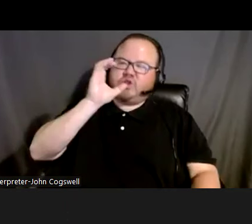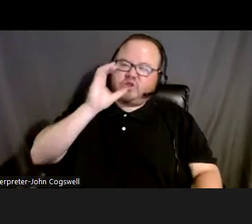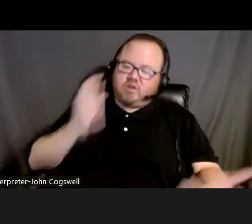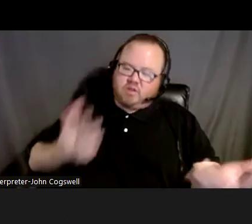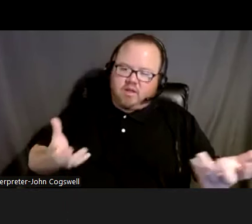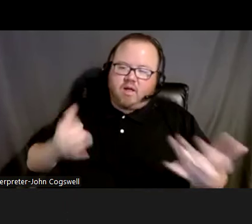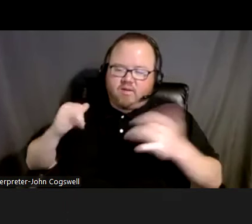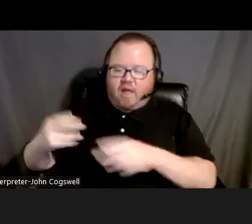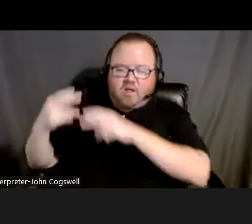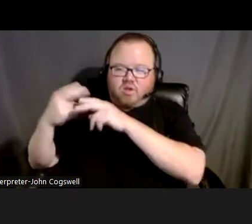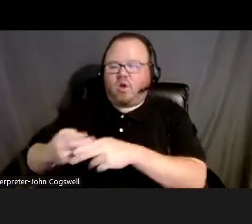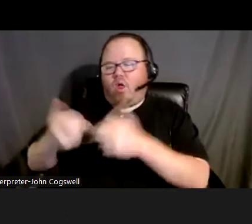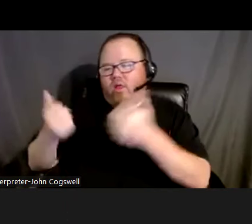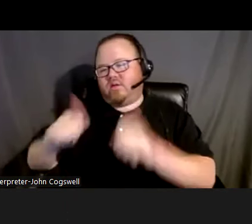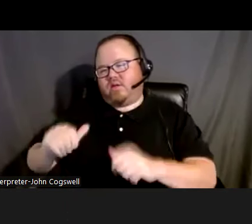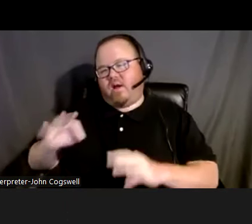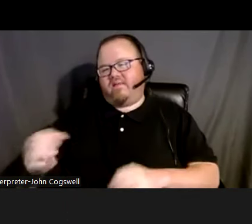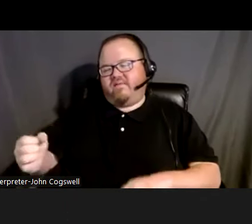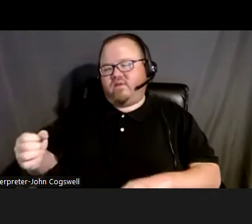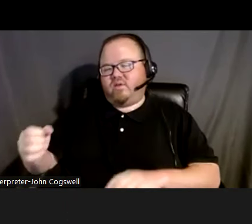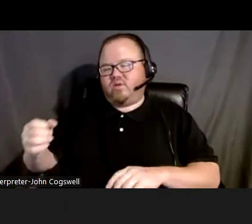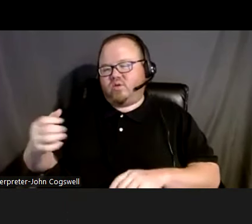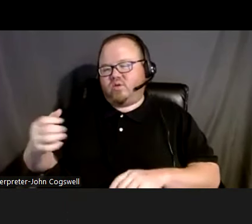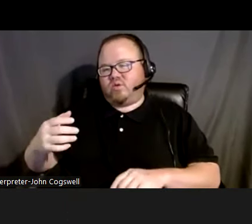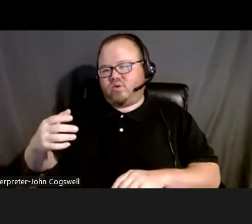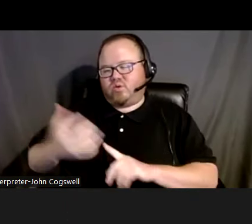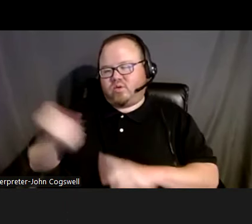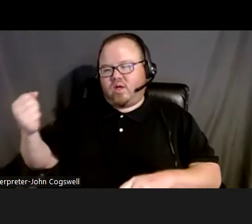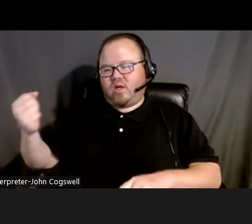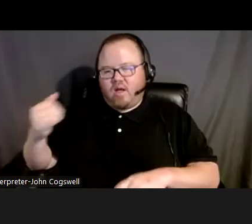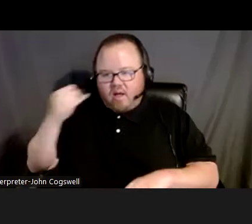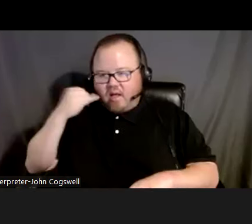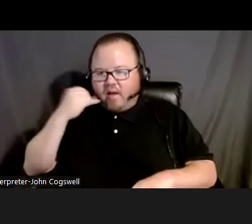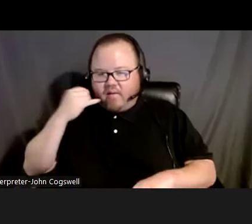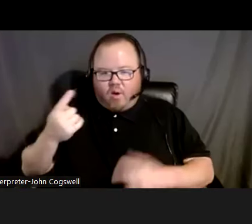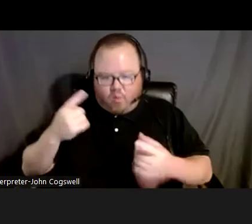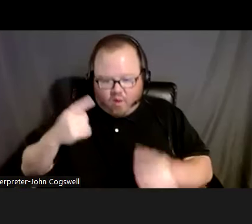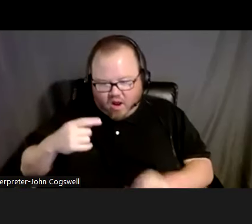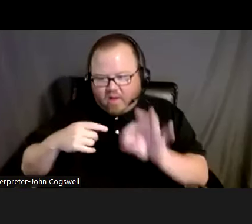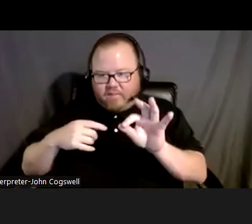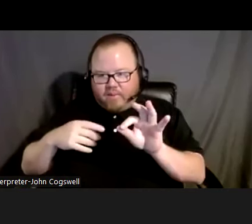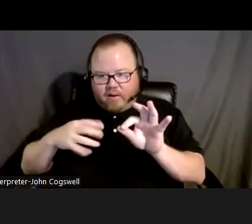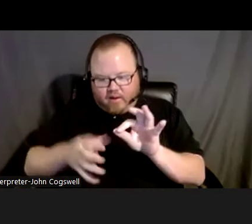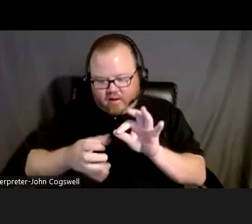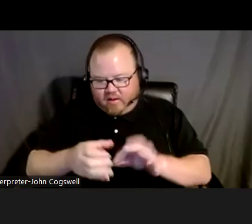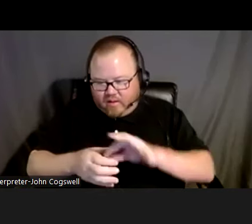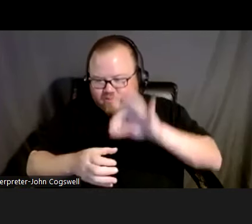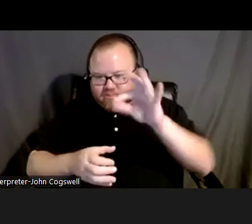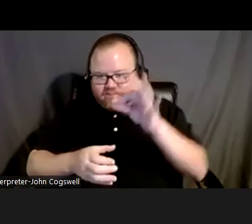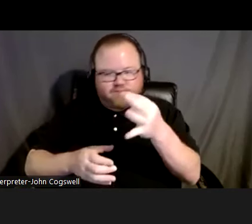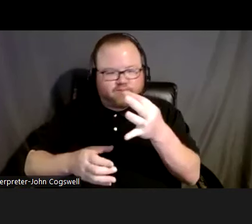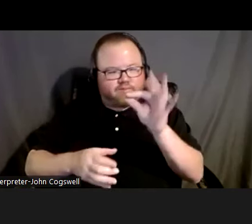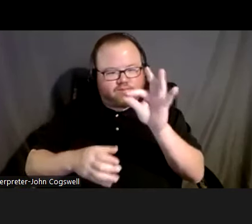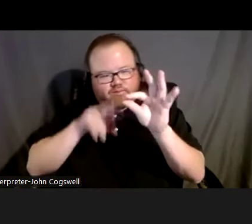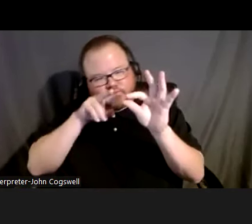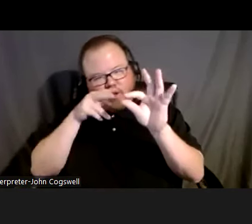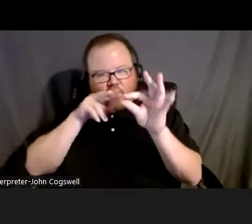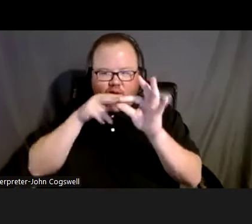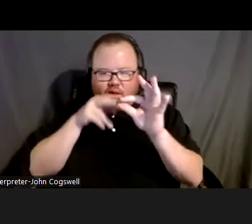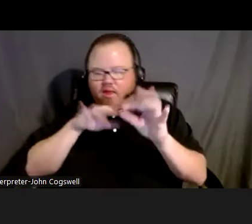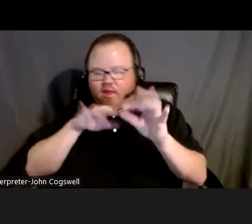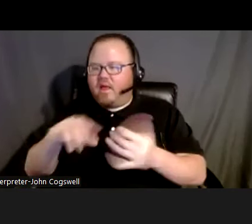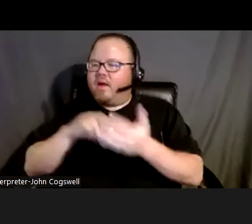a suicide attempt. If they only took the package out and held the pill so that they could look at it and understand it, that would be rehearsal behavior. So